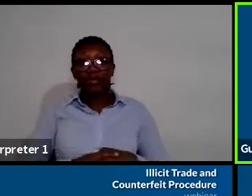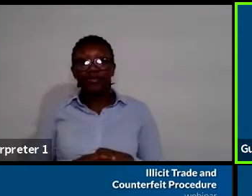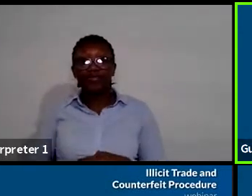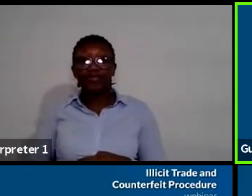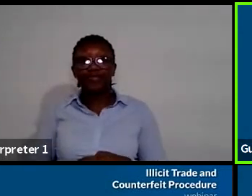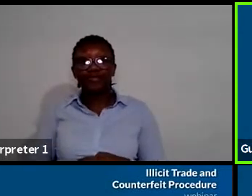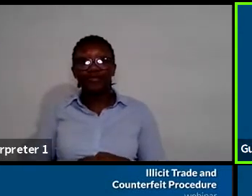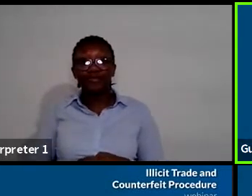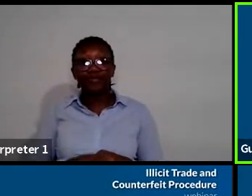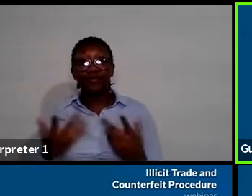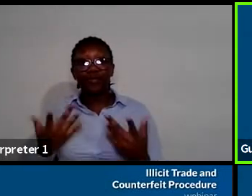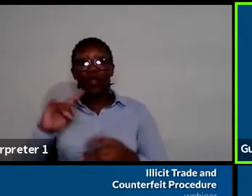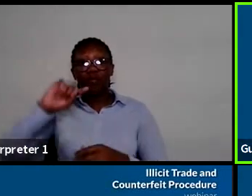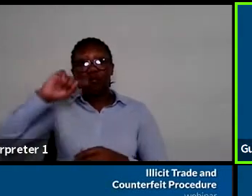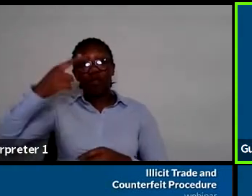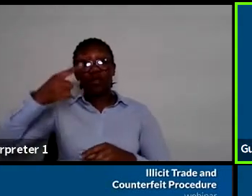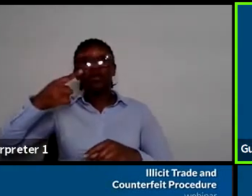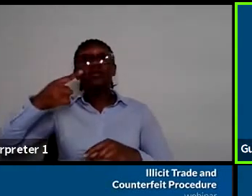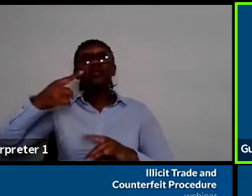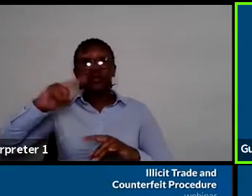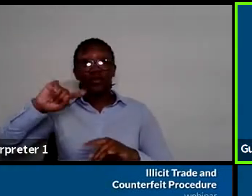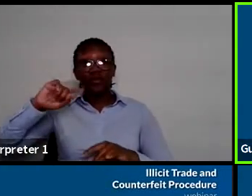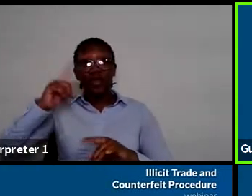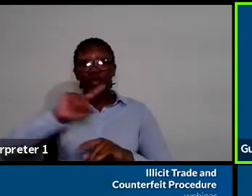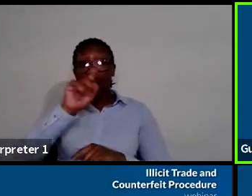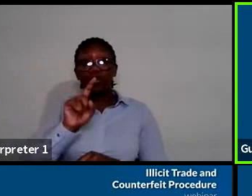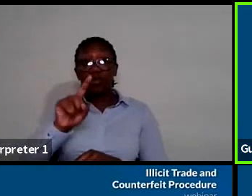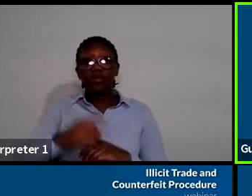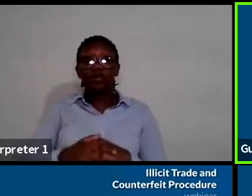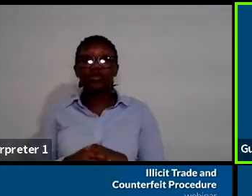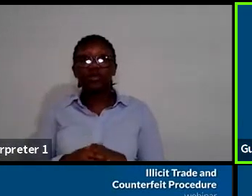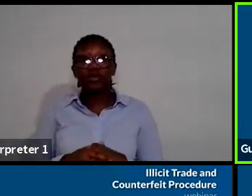We have the first question, which I